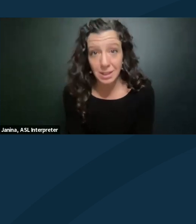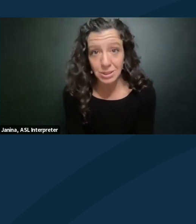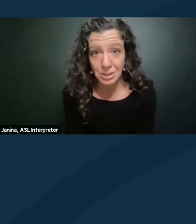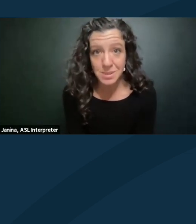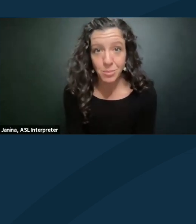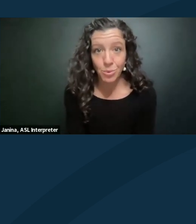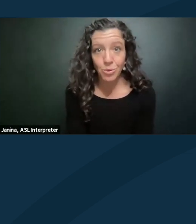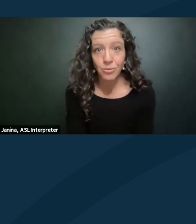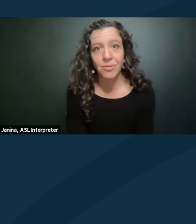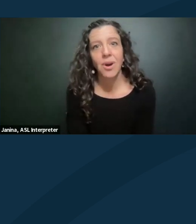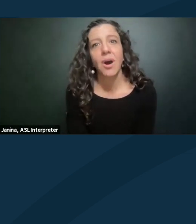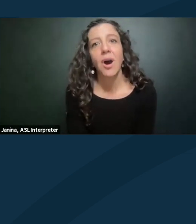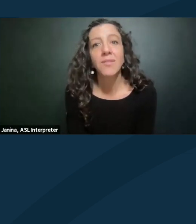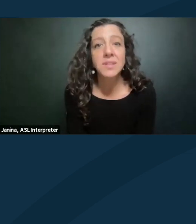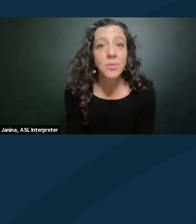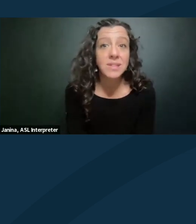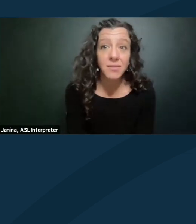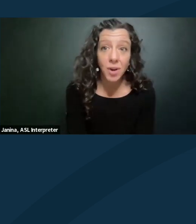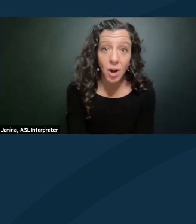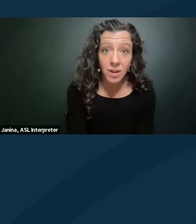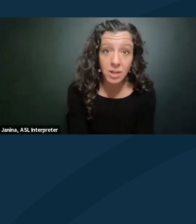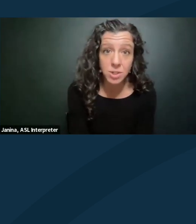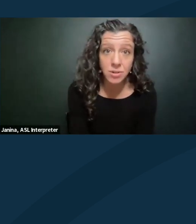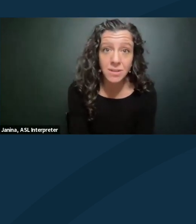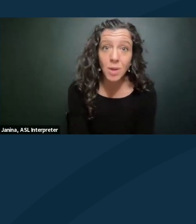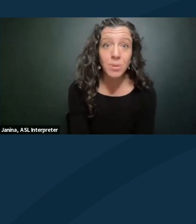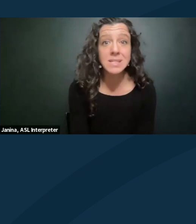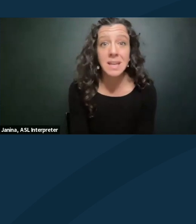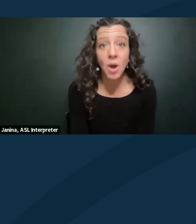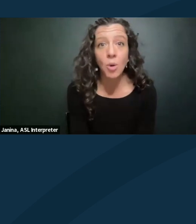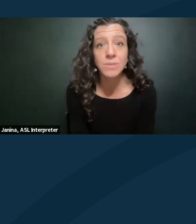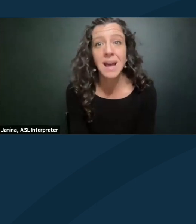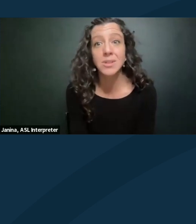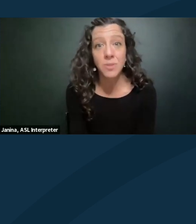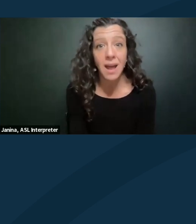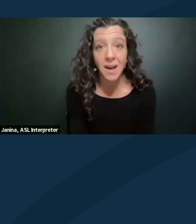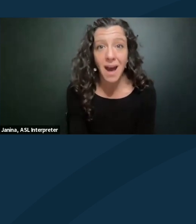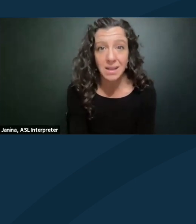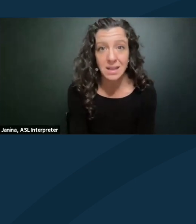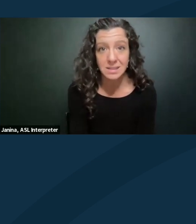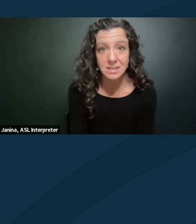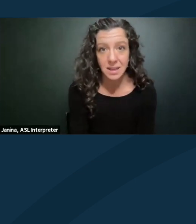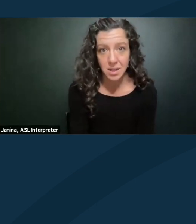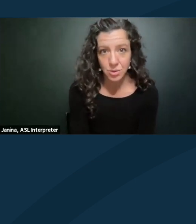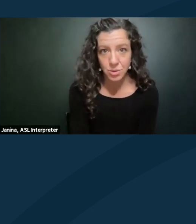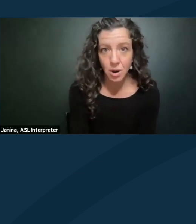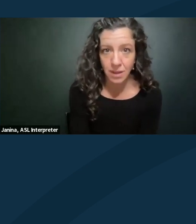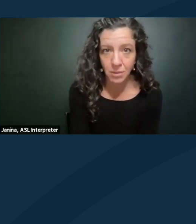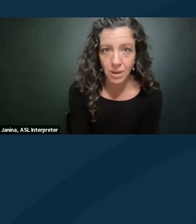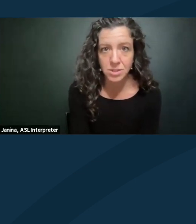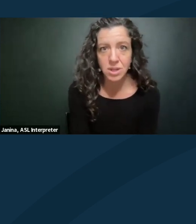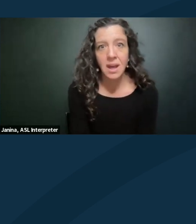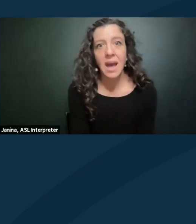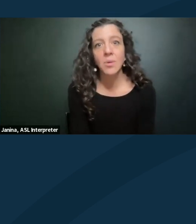those relationships improve. Often with deaf and hard of hearing children, they are placed in homes that do not have access to their